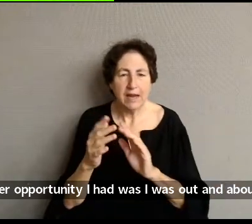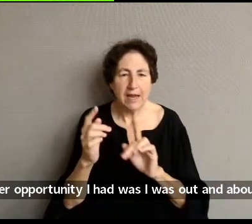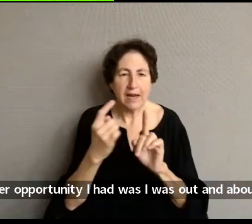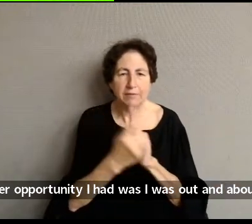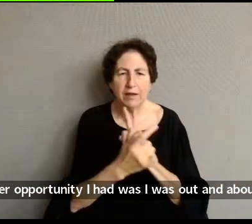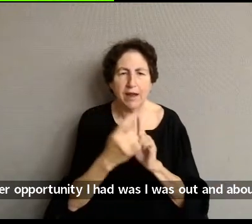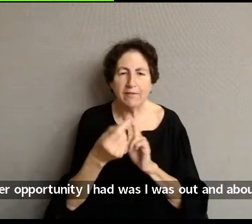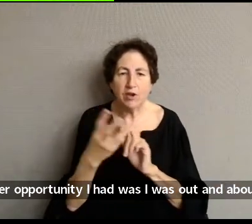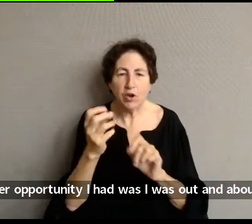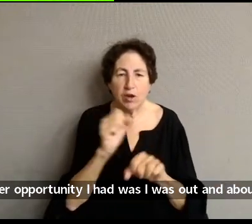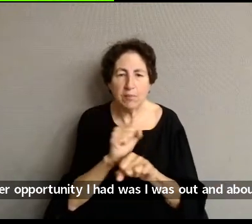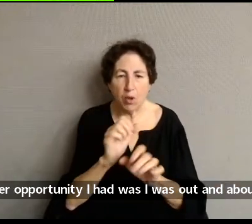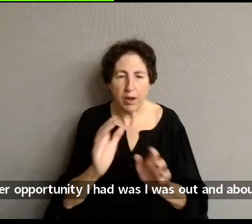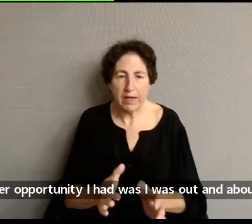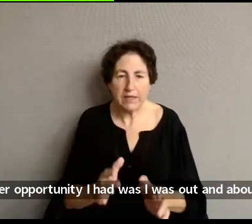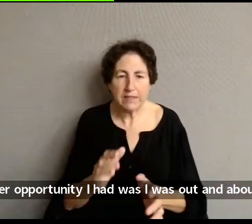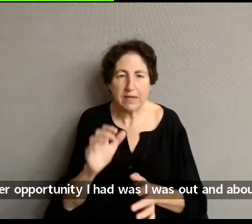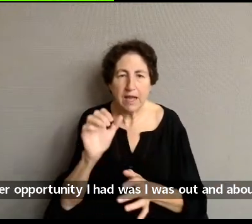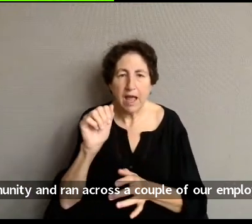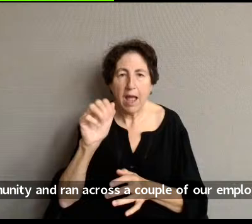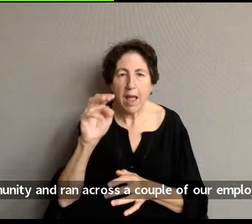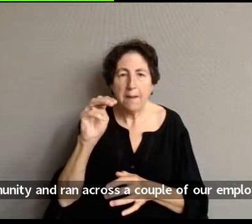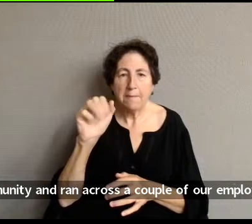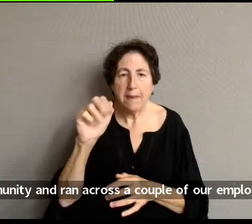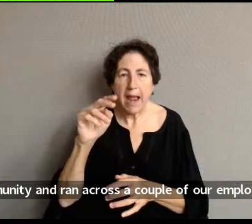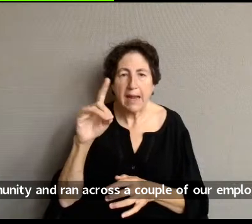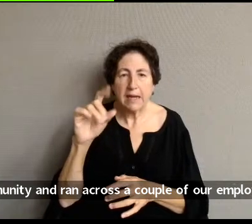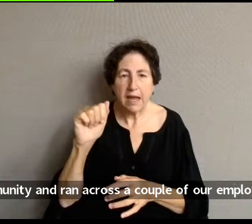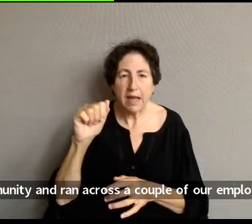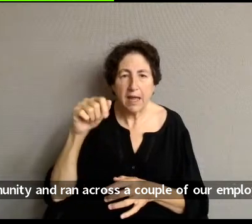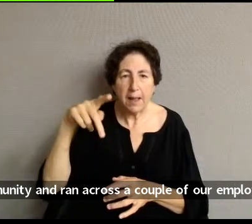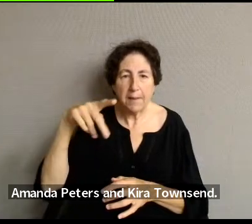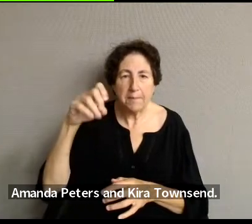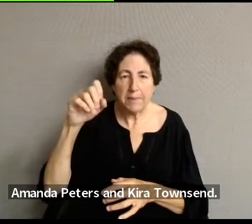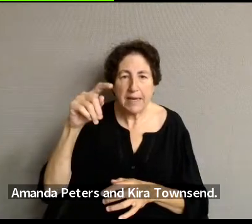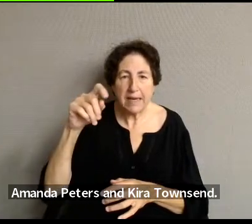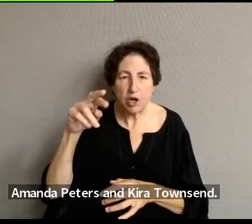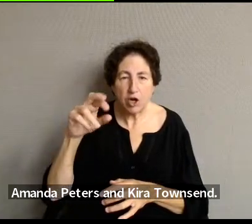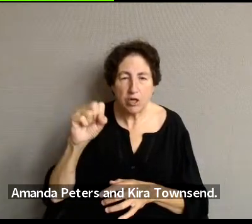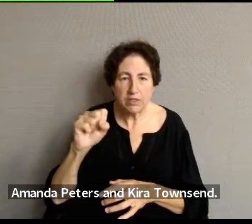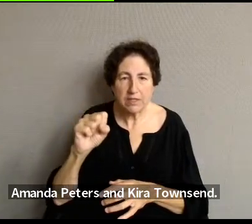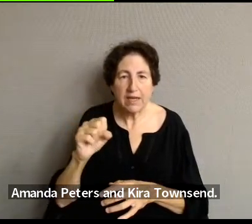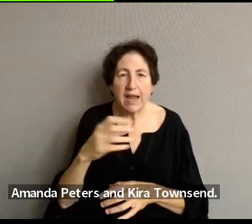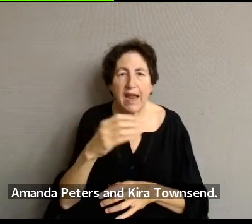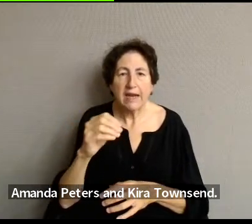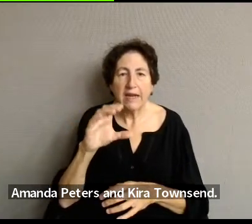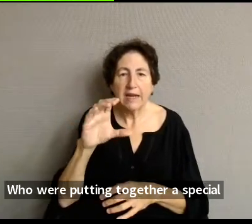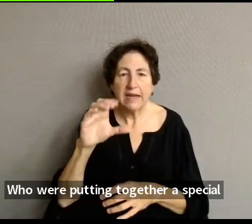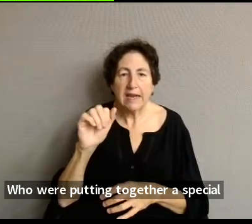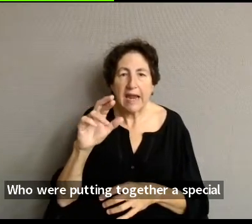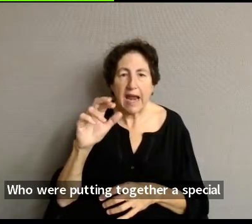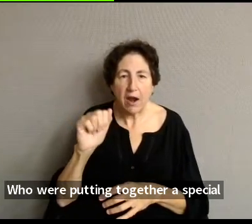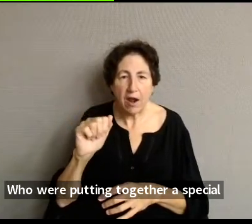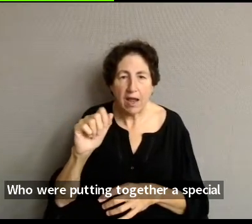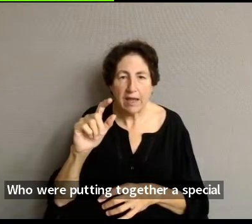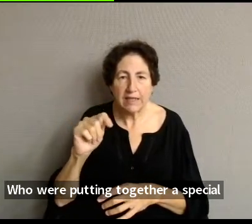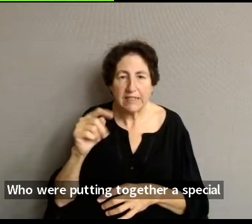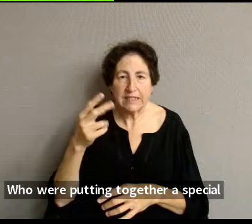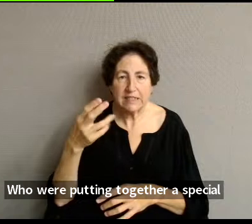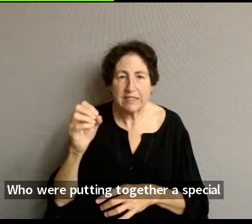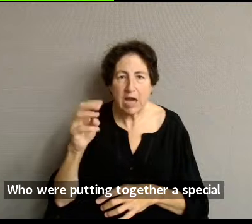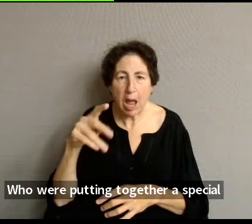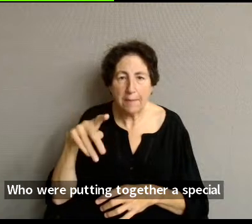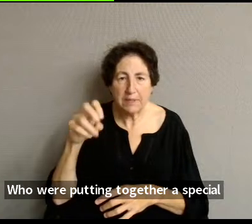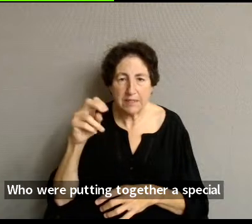our employees, Amanda Peters and Kira Townsend, who were putting together a Special Olympics bocce ball tournament